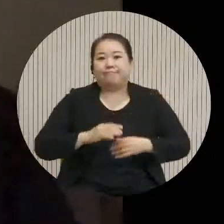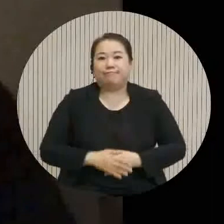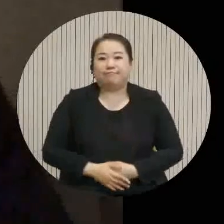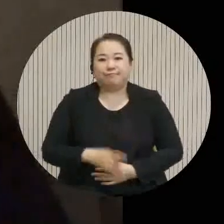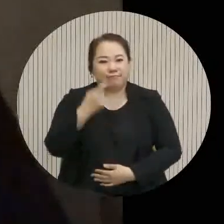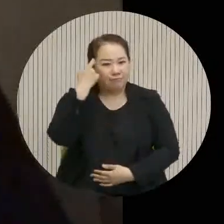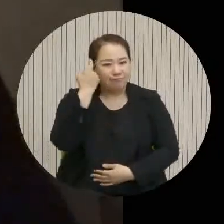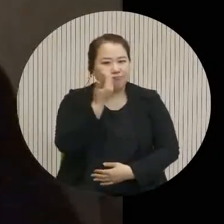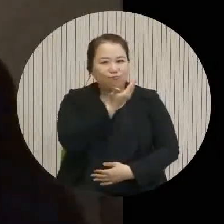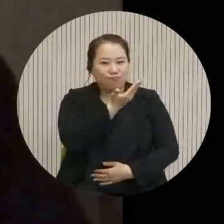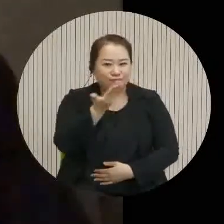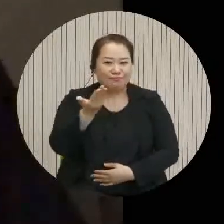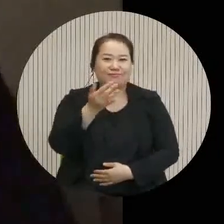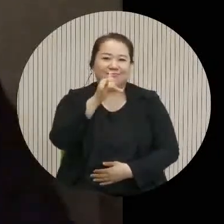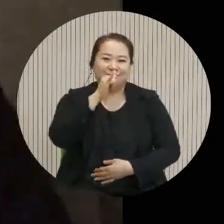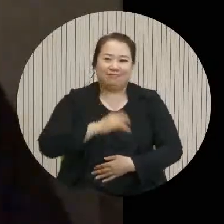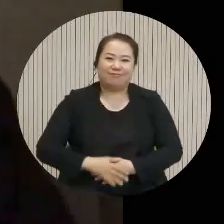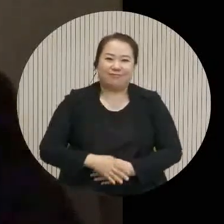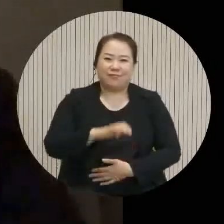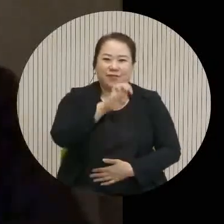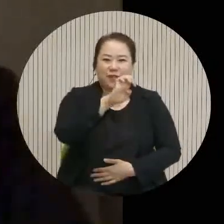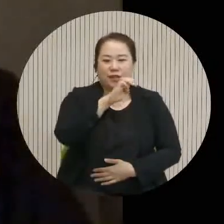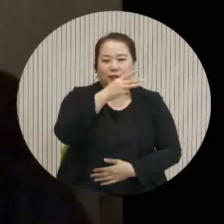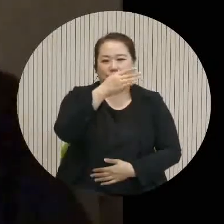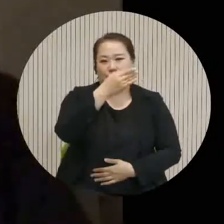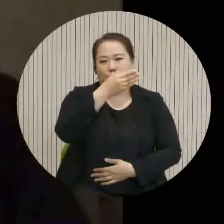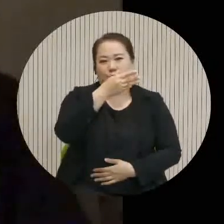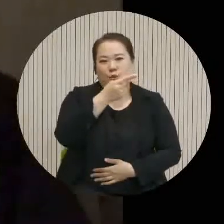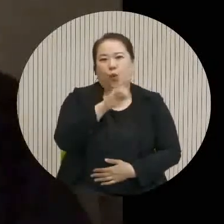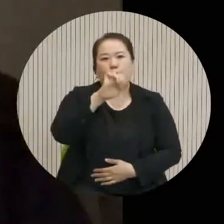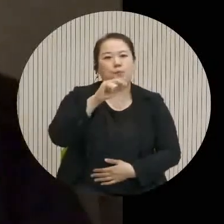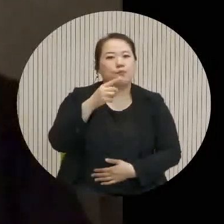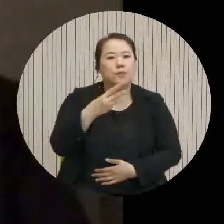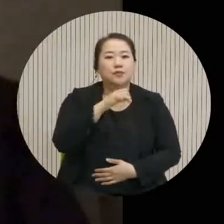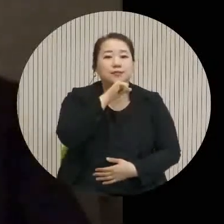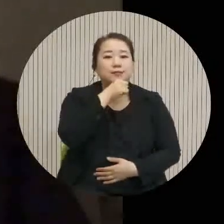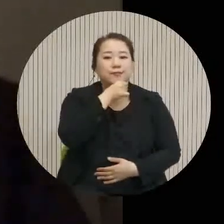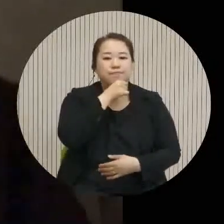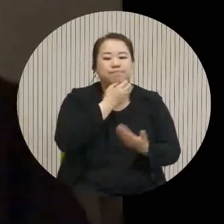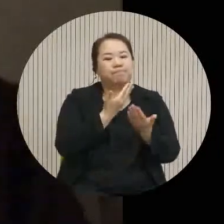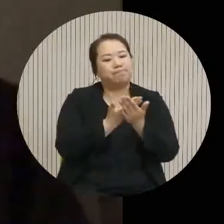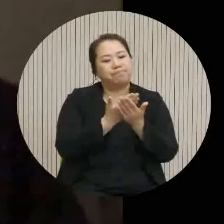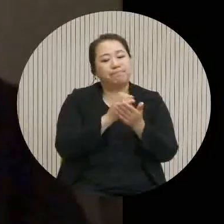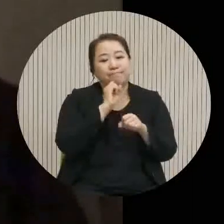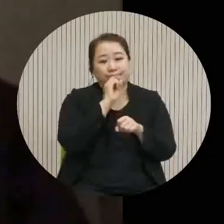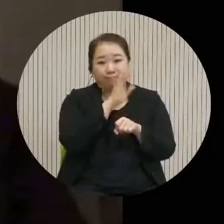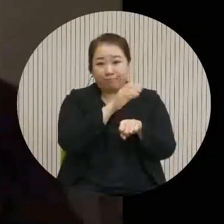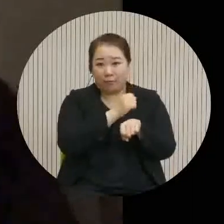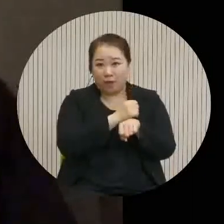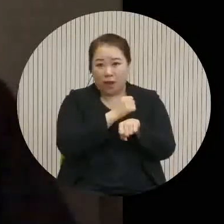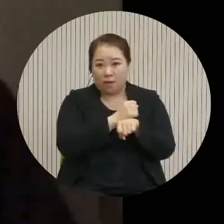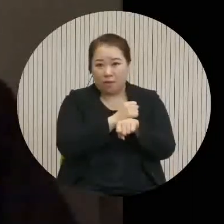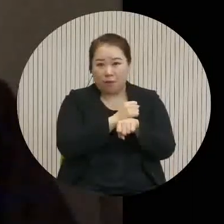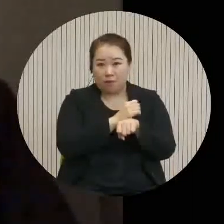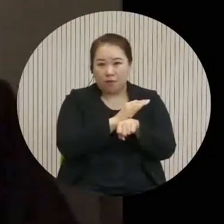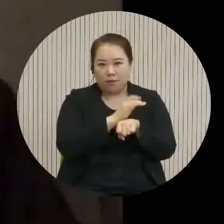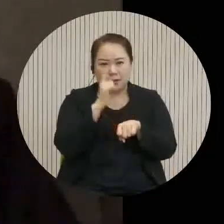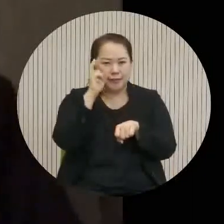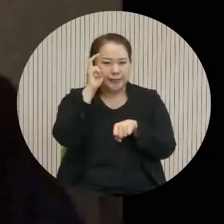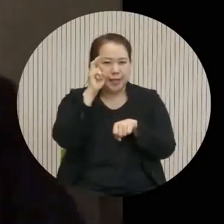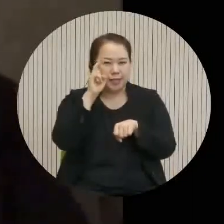big standardized test. Who did better? There were three significant